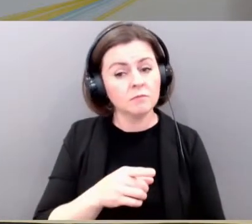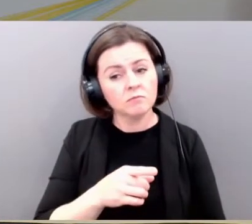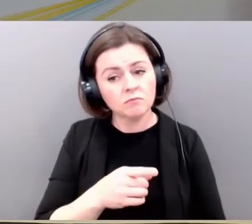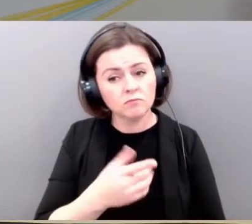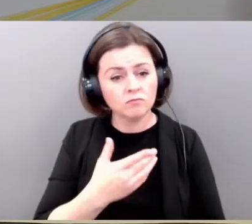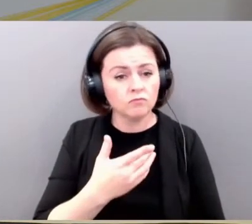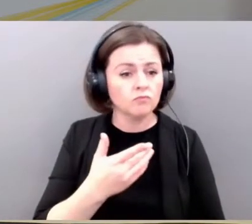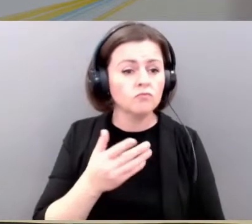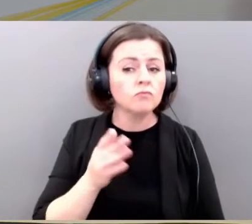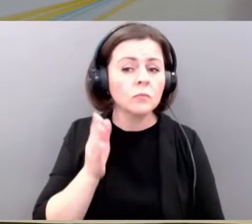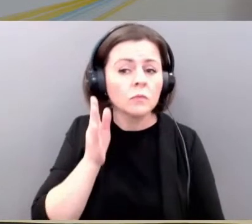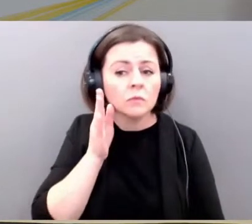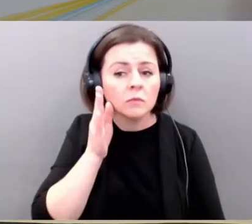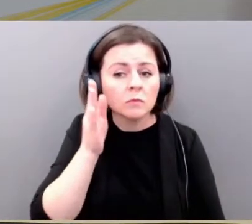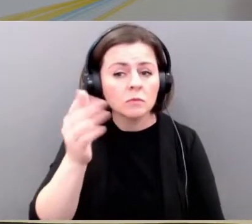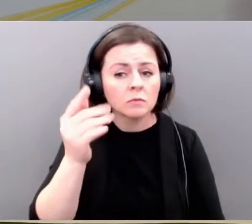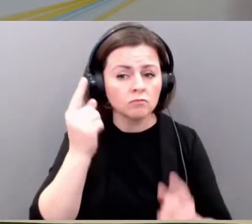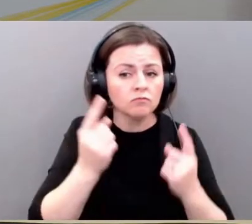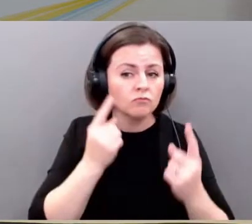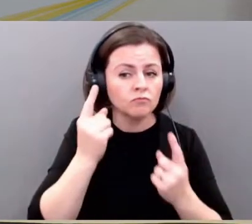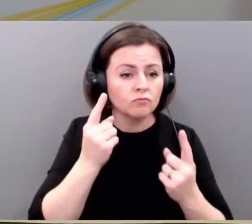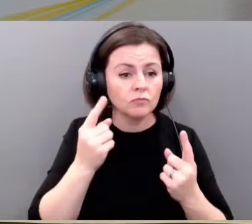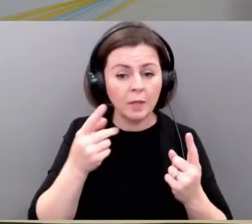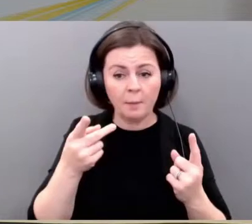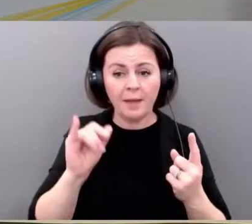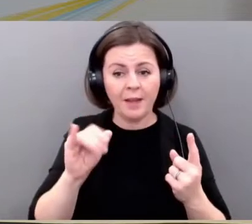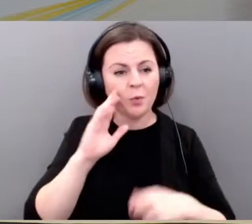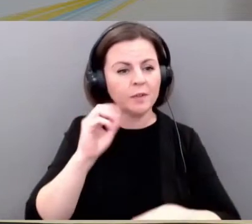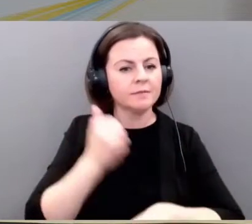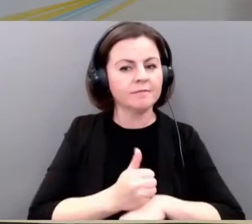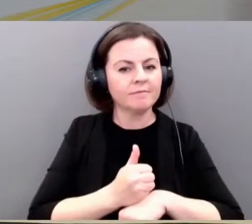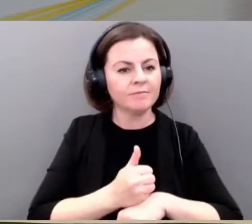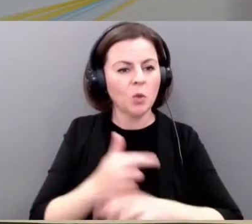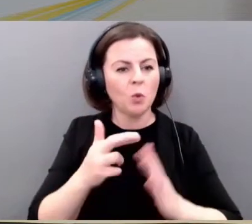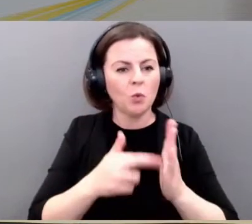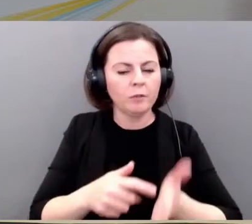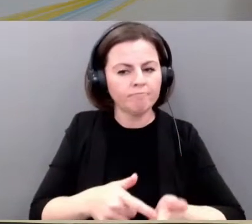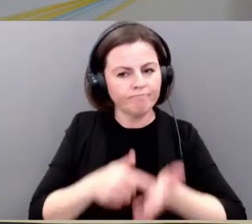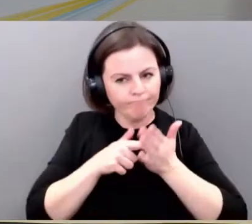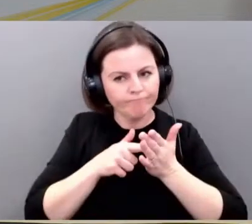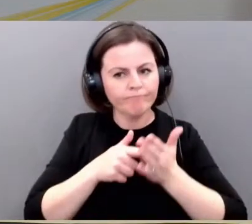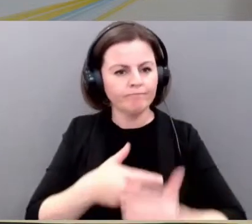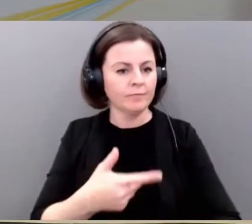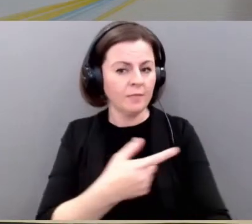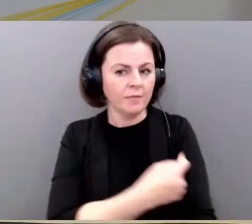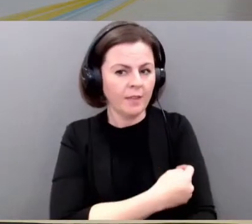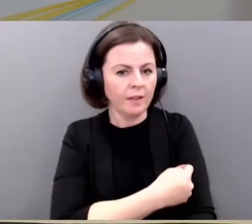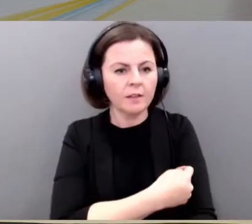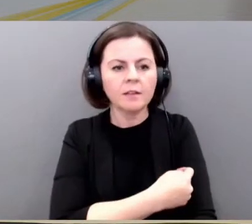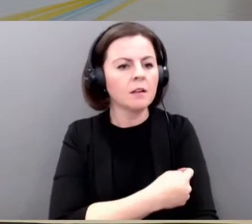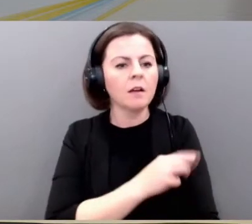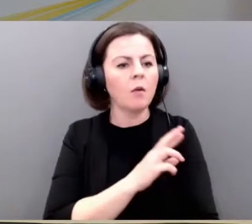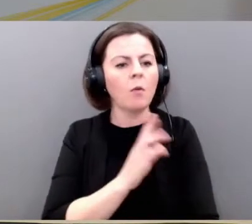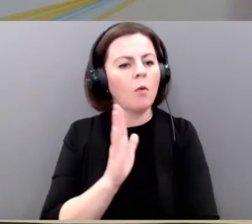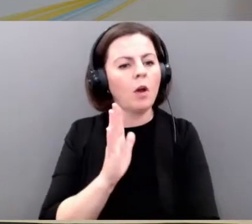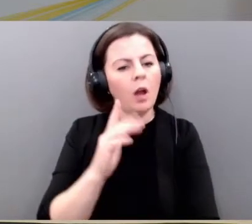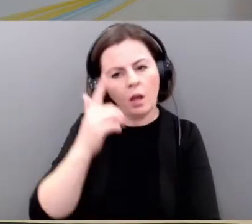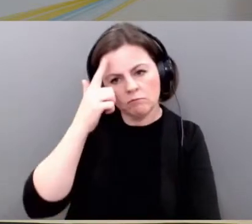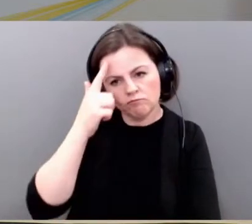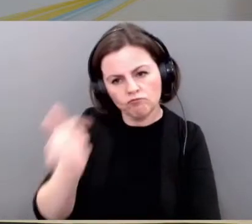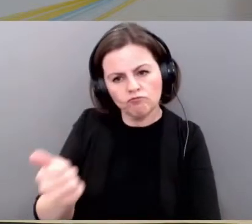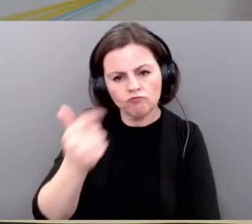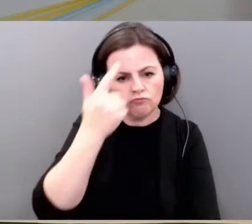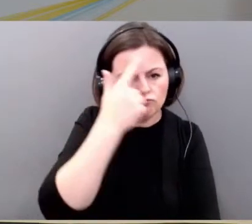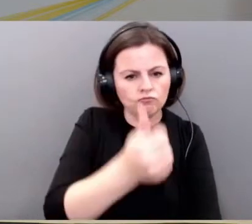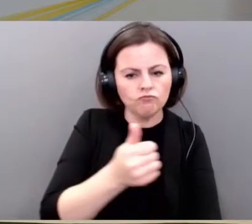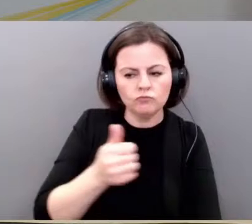rules placed around getting vaccinated in PEI, or will it remain sort of a voluntary vaccine